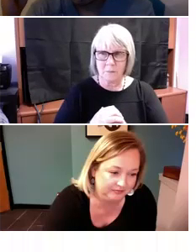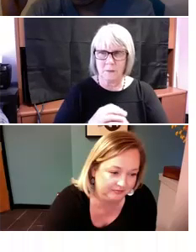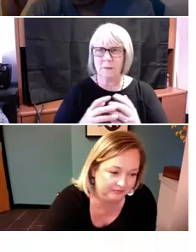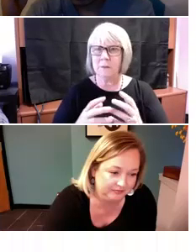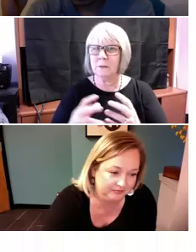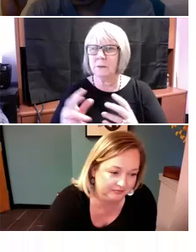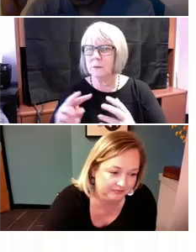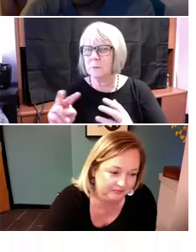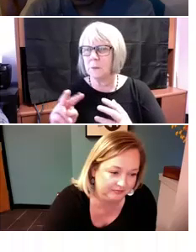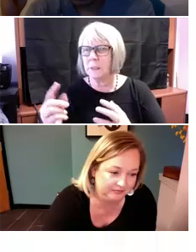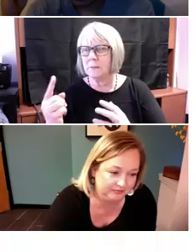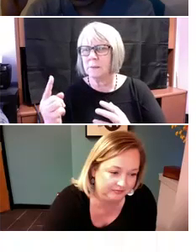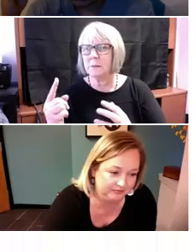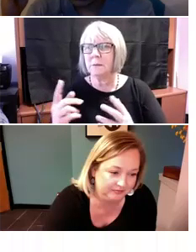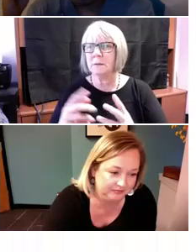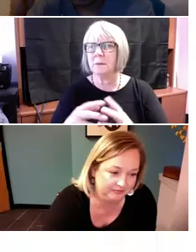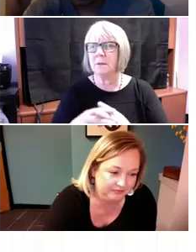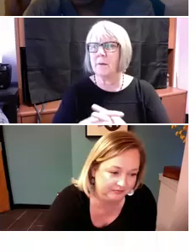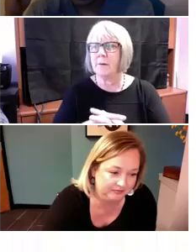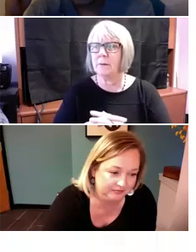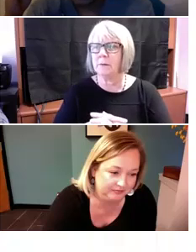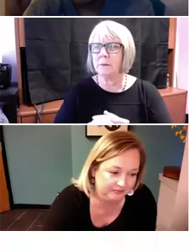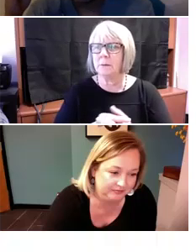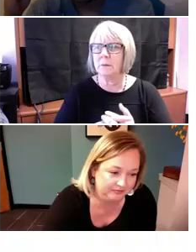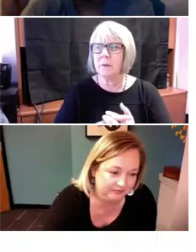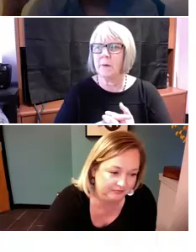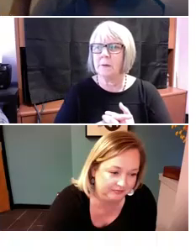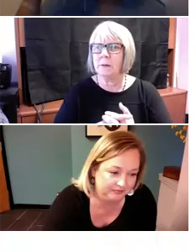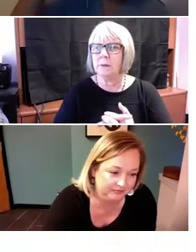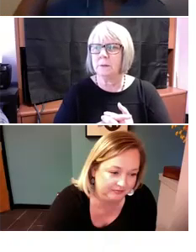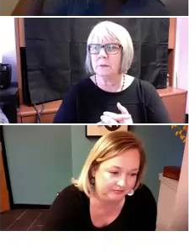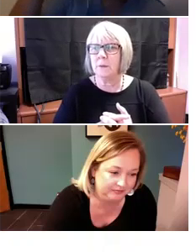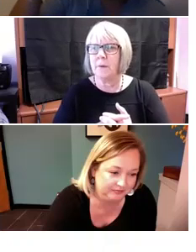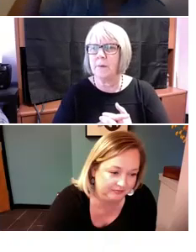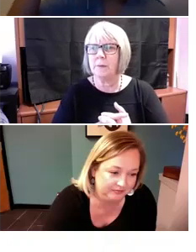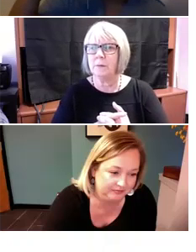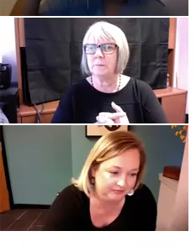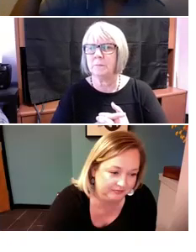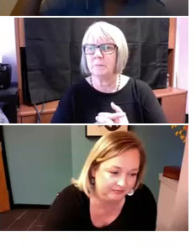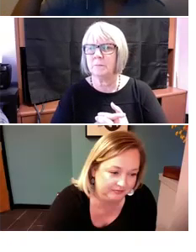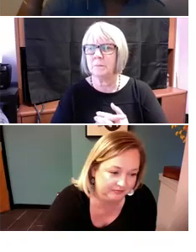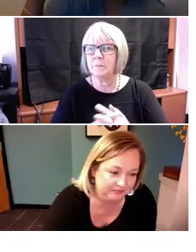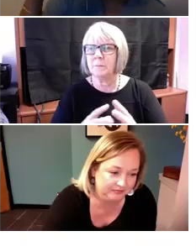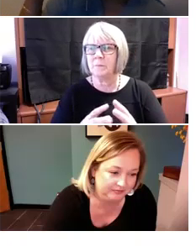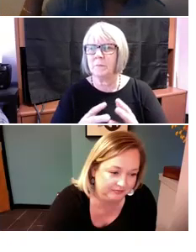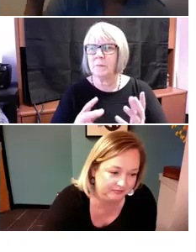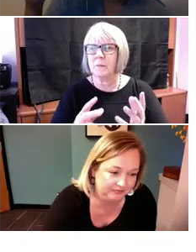sufficient? We're only discussing about undirected. Yes, Vamsi,